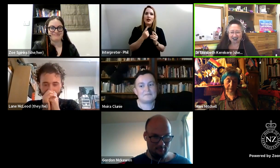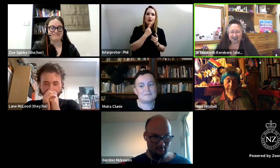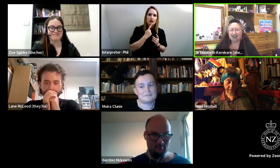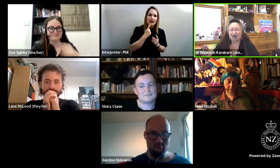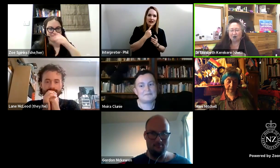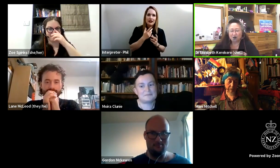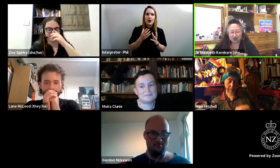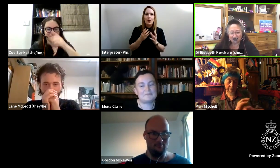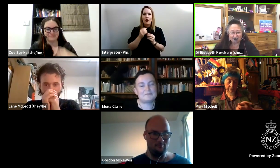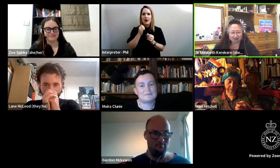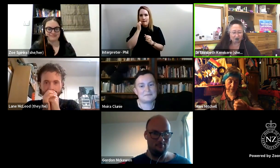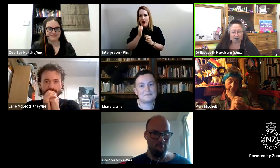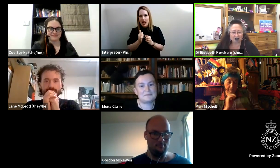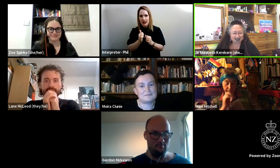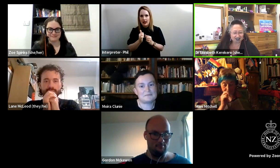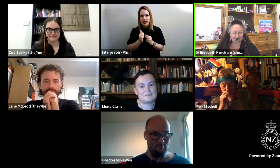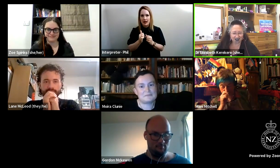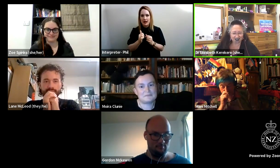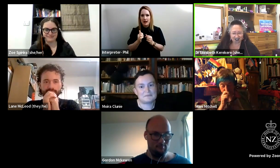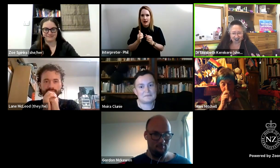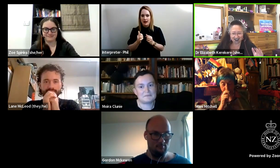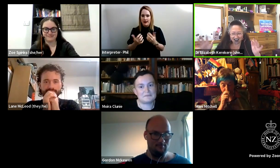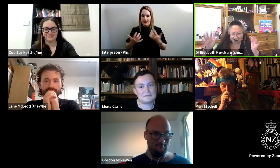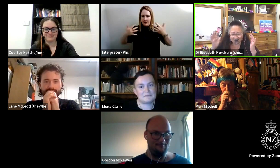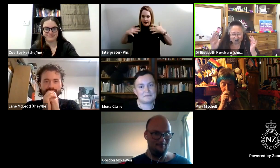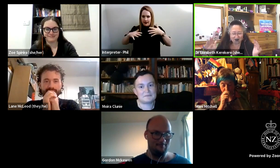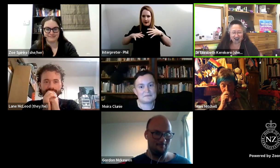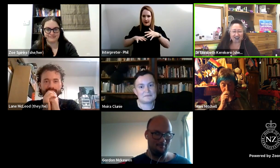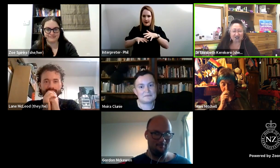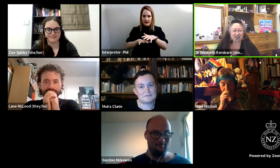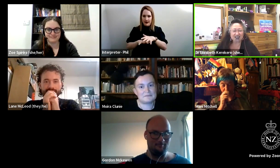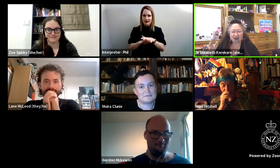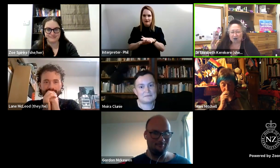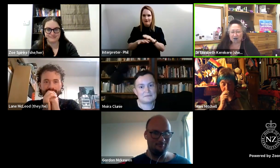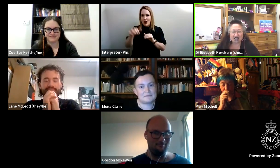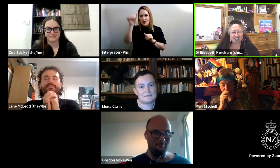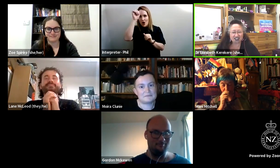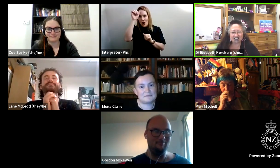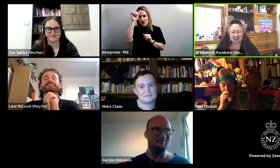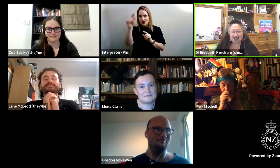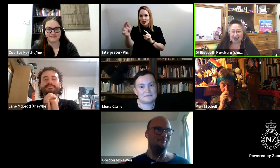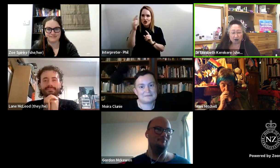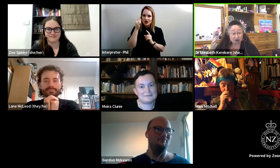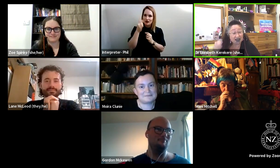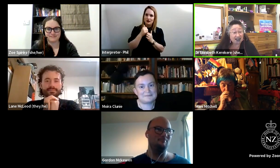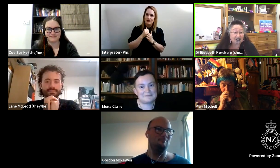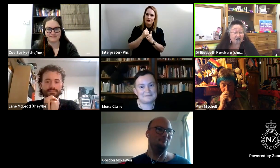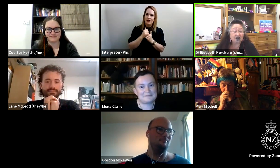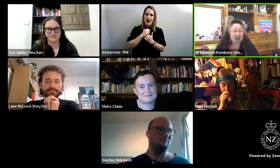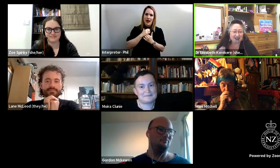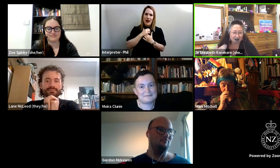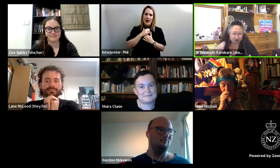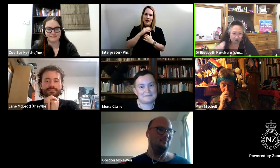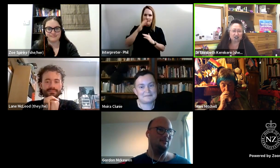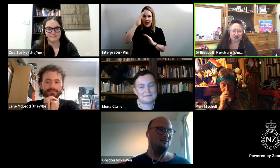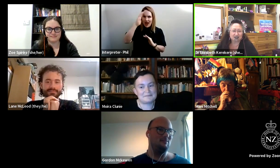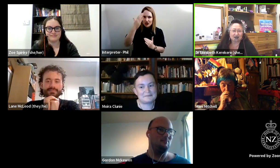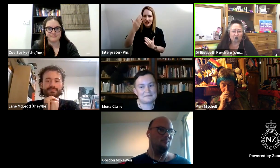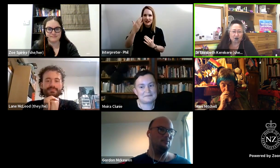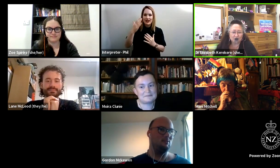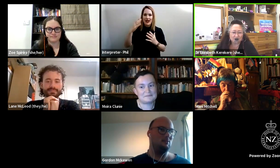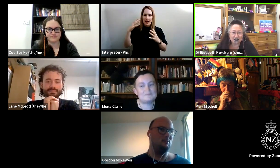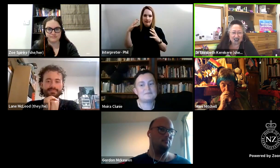black, with our combined knowledge, our combined effort, our passion, our belief, and our